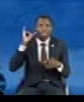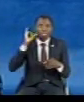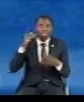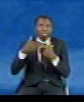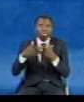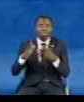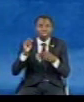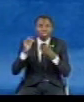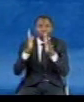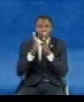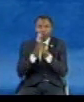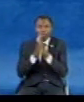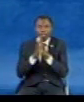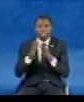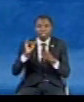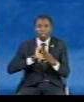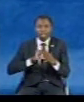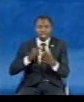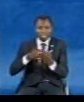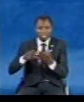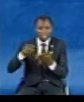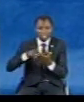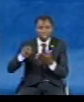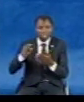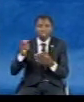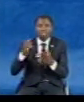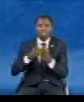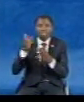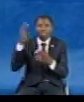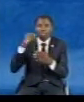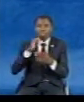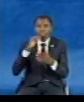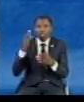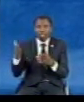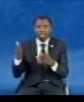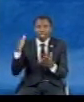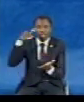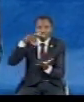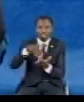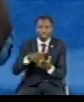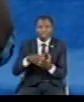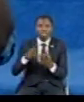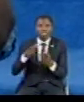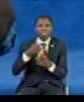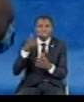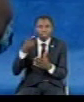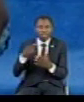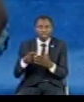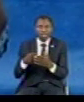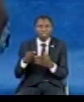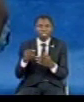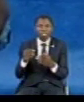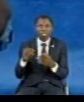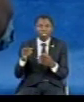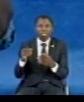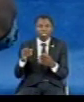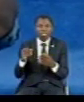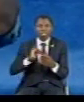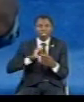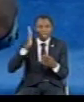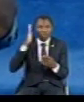prayers, I checked and it was not there again. And then I've been having this itching